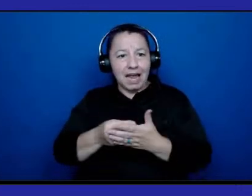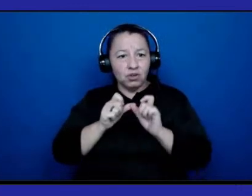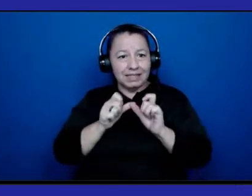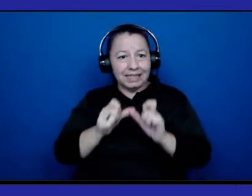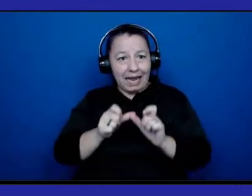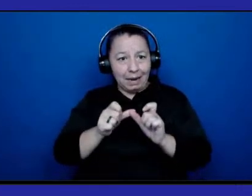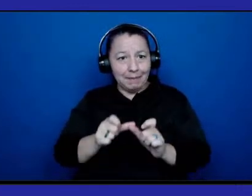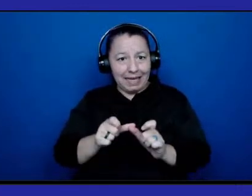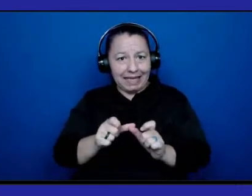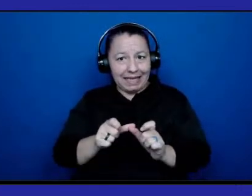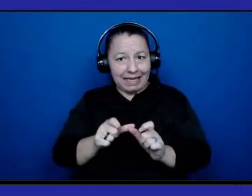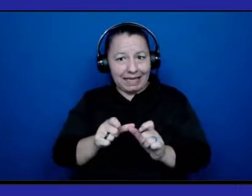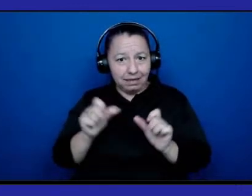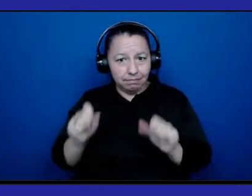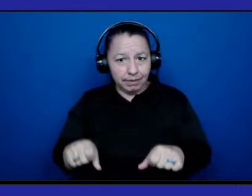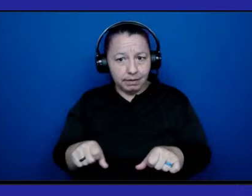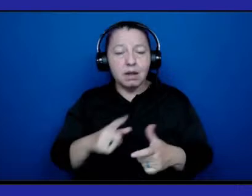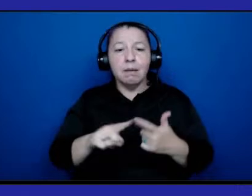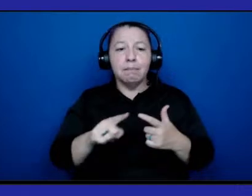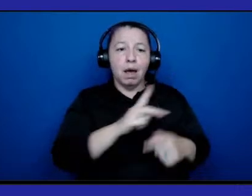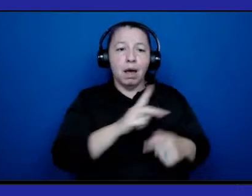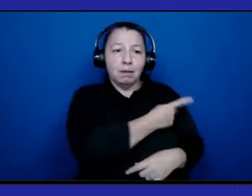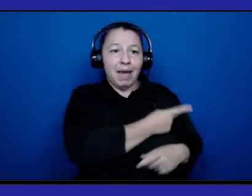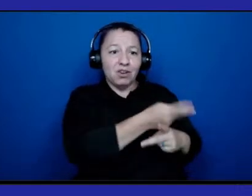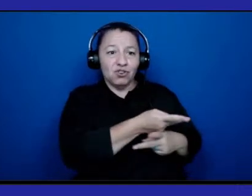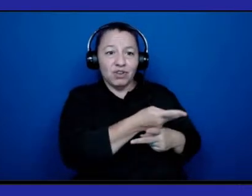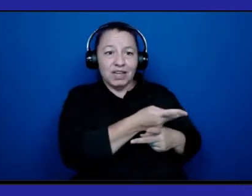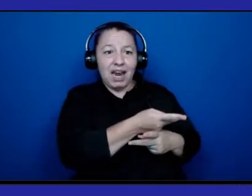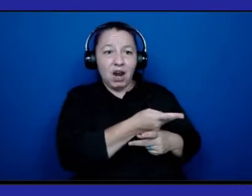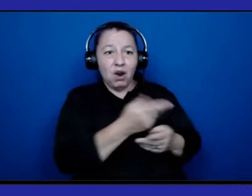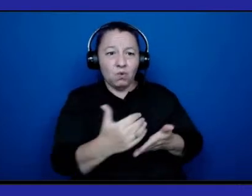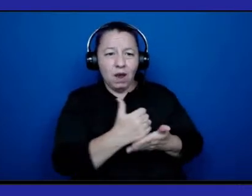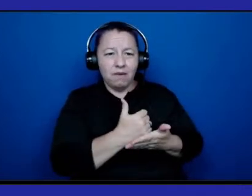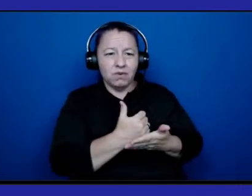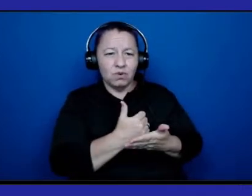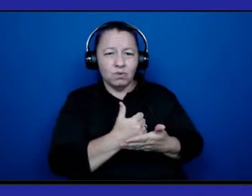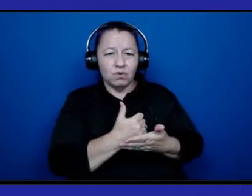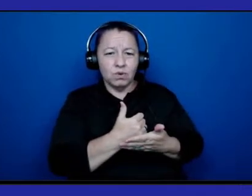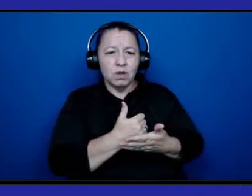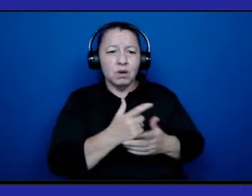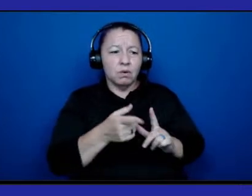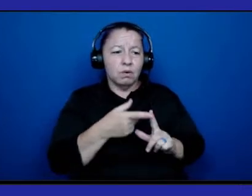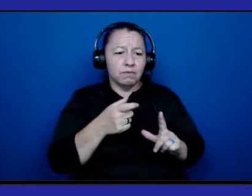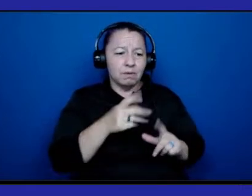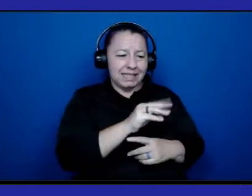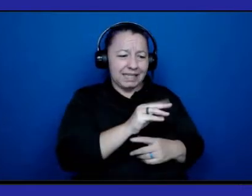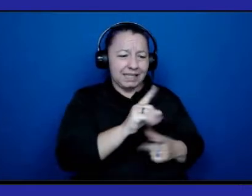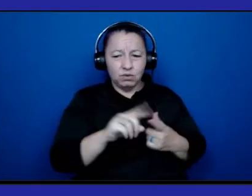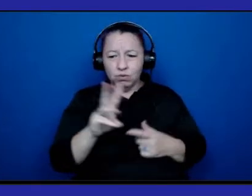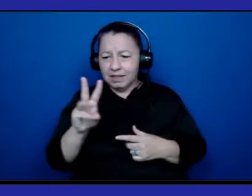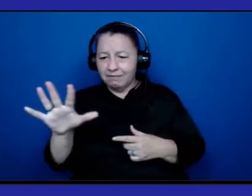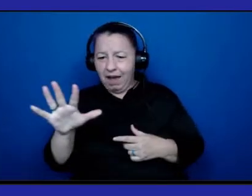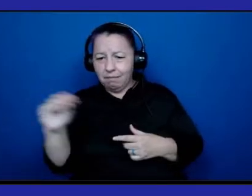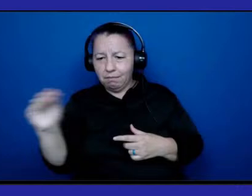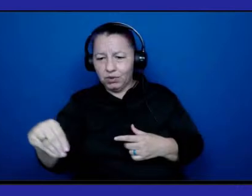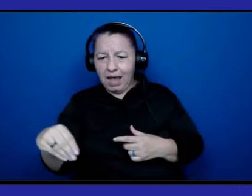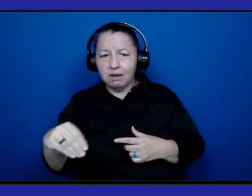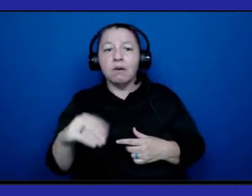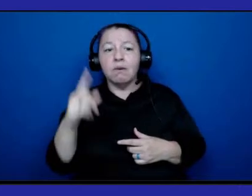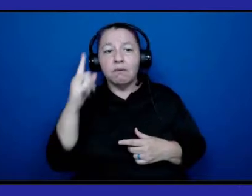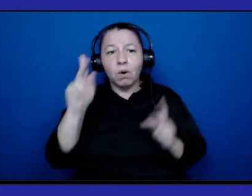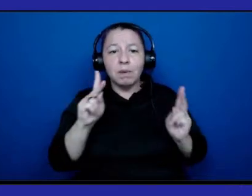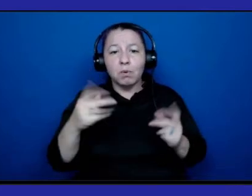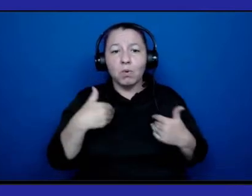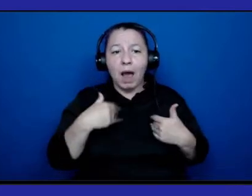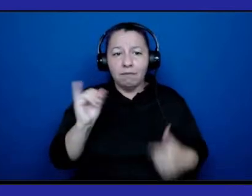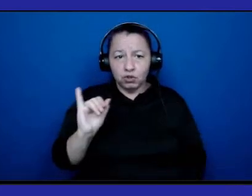but our patient care revenue only went from 60 to 65% for insured. We wanted to take insured